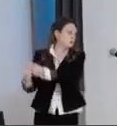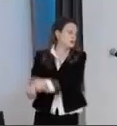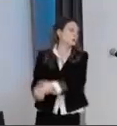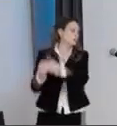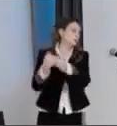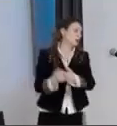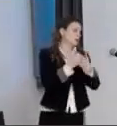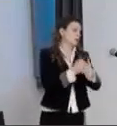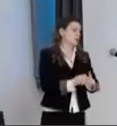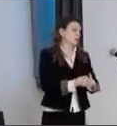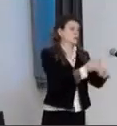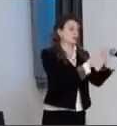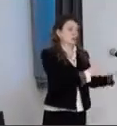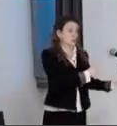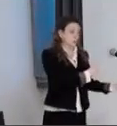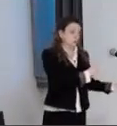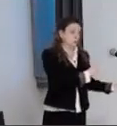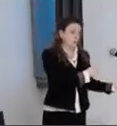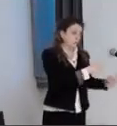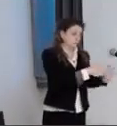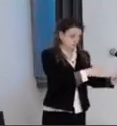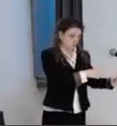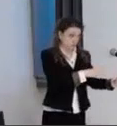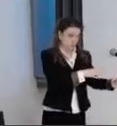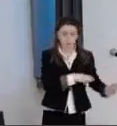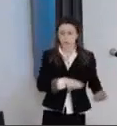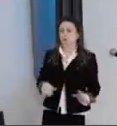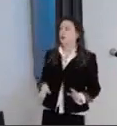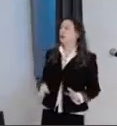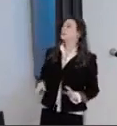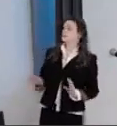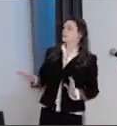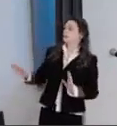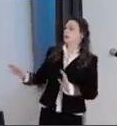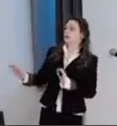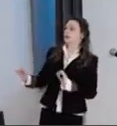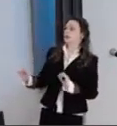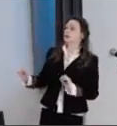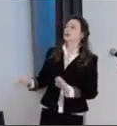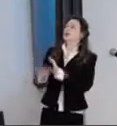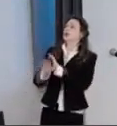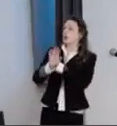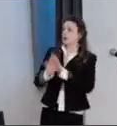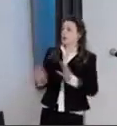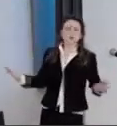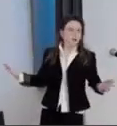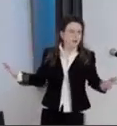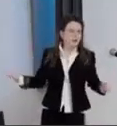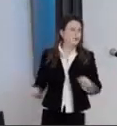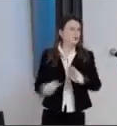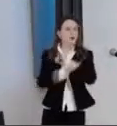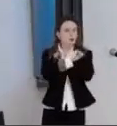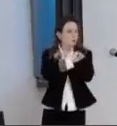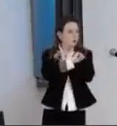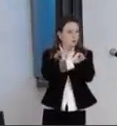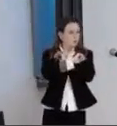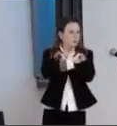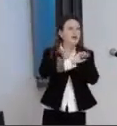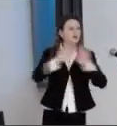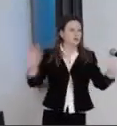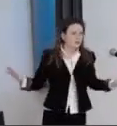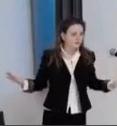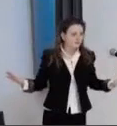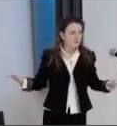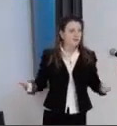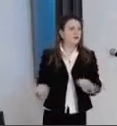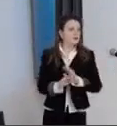is precisely the kind of position that I'm going to defend shortly. So he thinks when it comes to inorganic nature, we